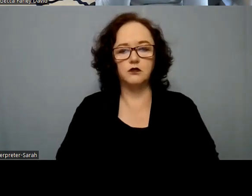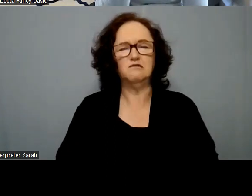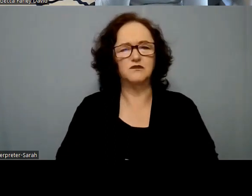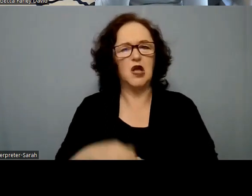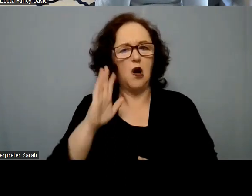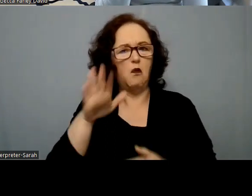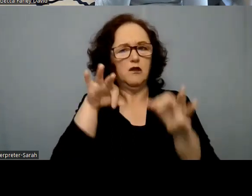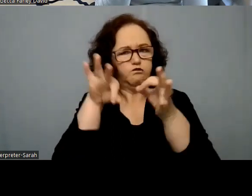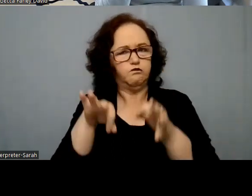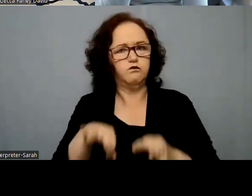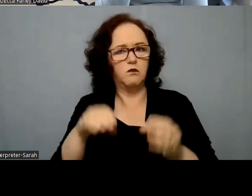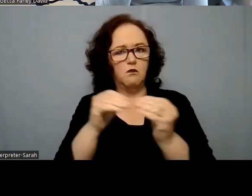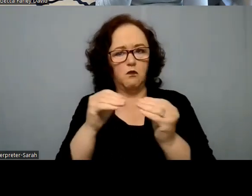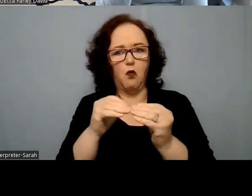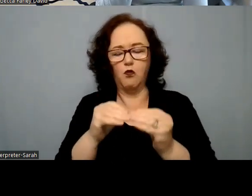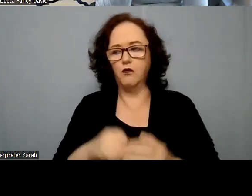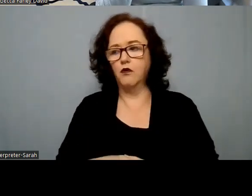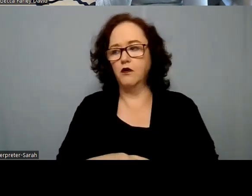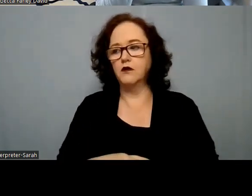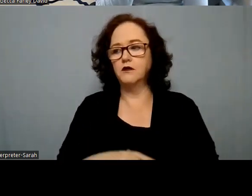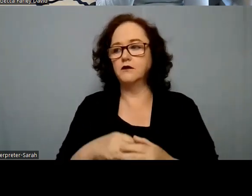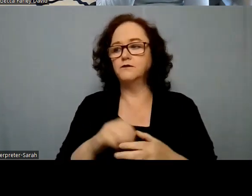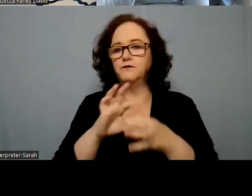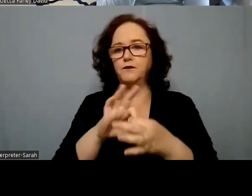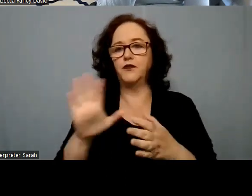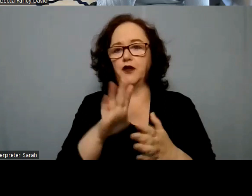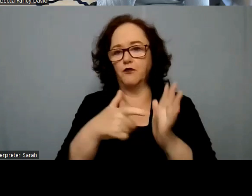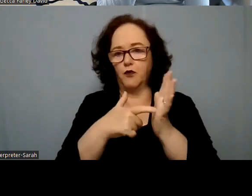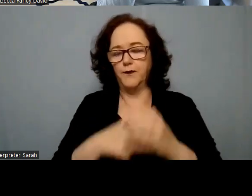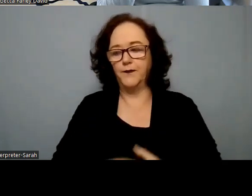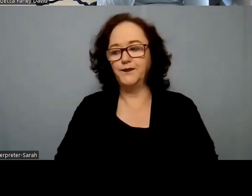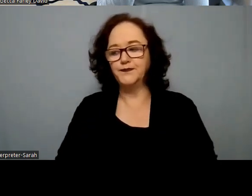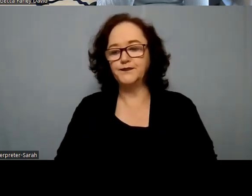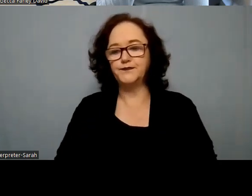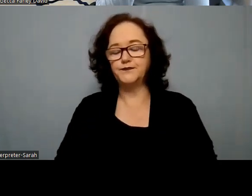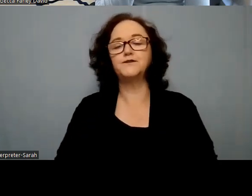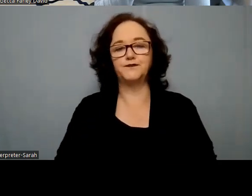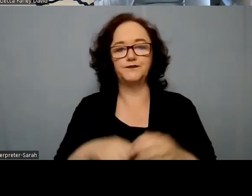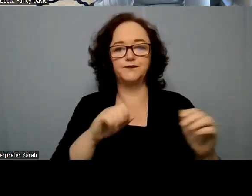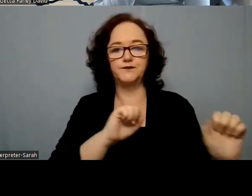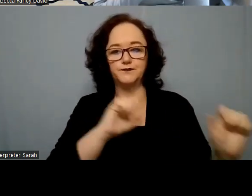on those service requirements shortly. Next slide, please.